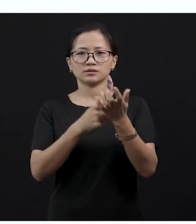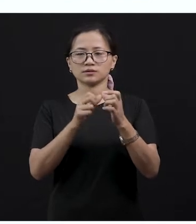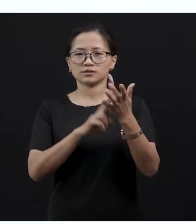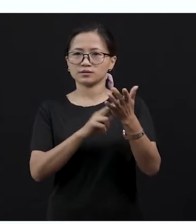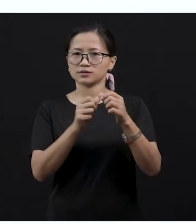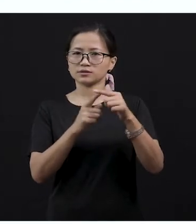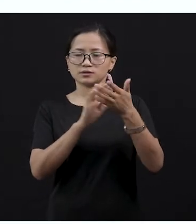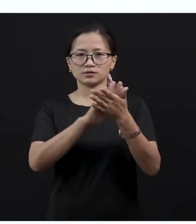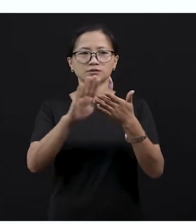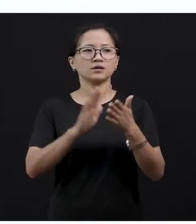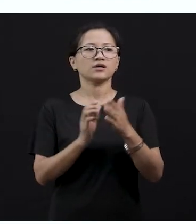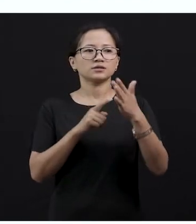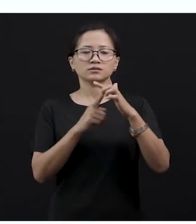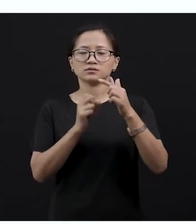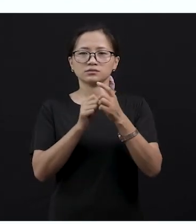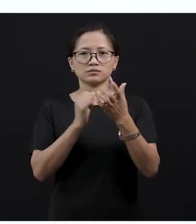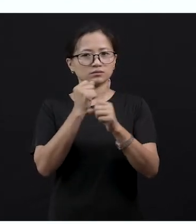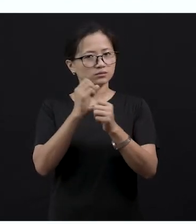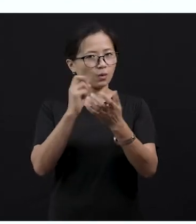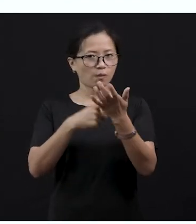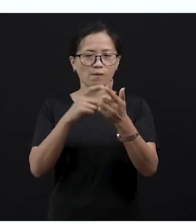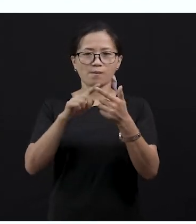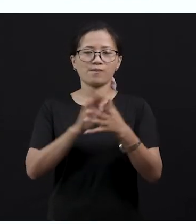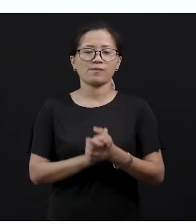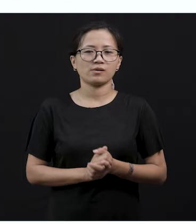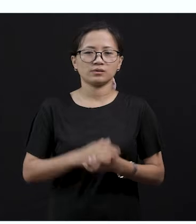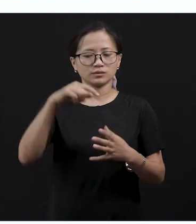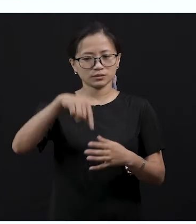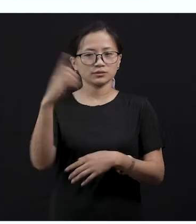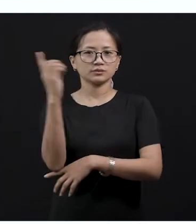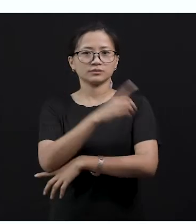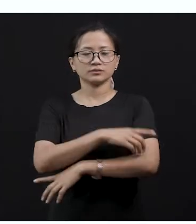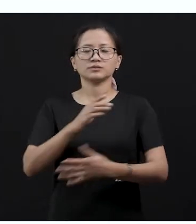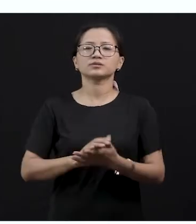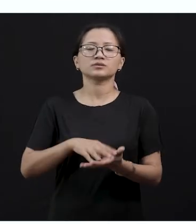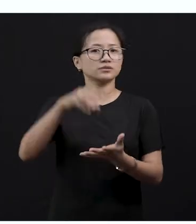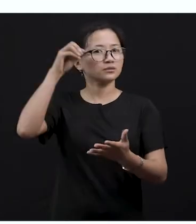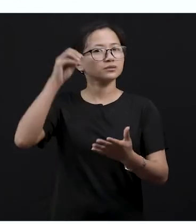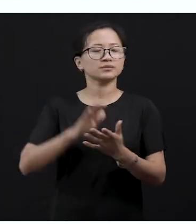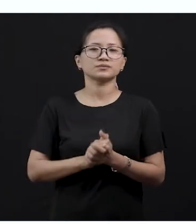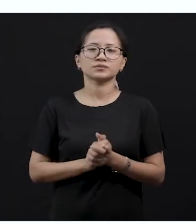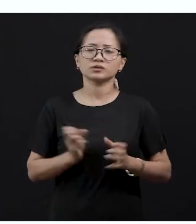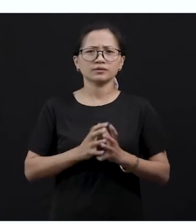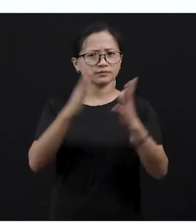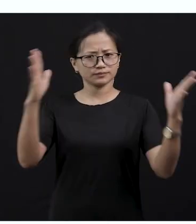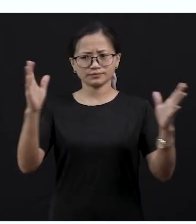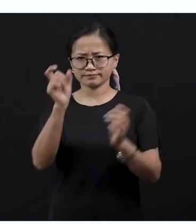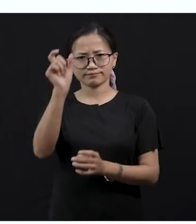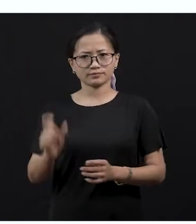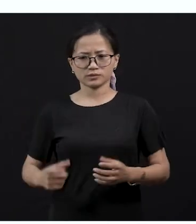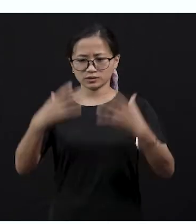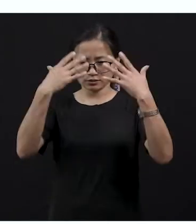are the three great personalities that we are going to learn today, and the remaining great personalities will